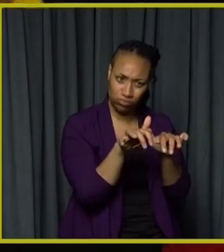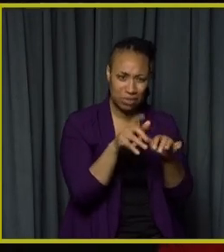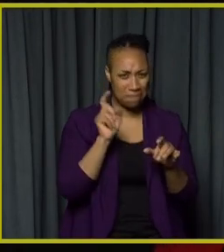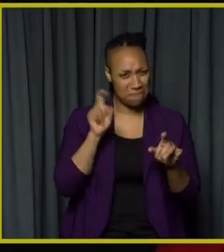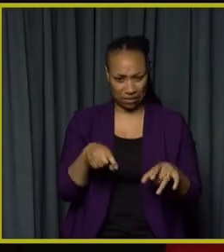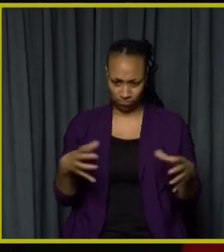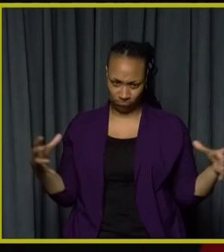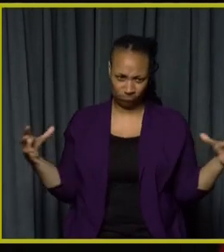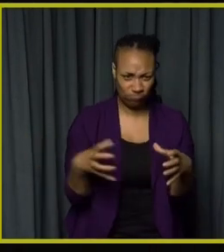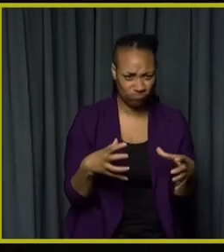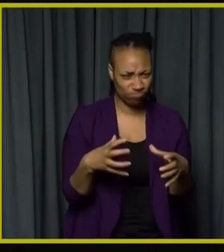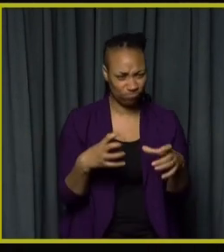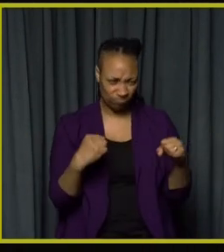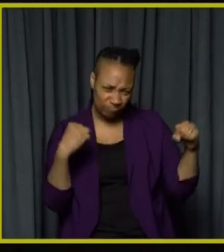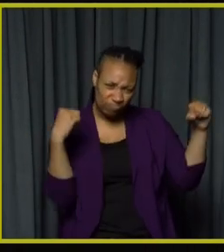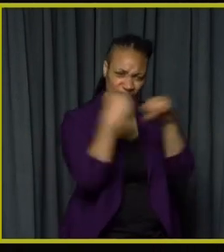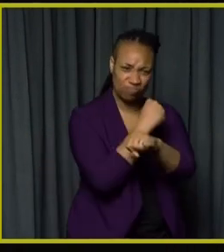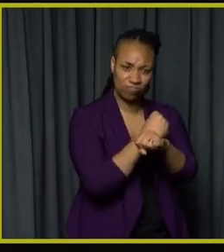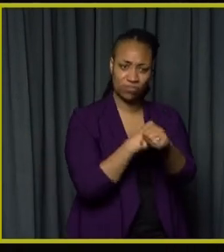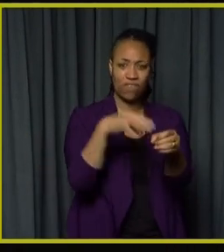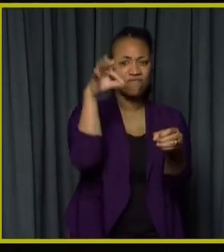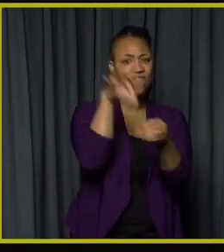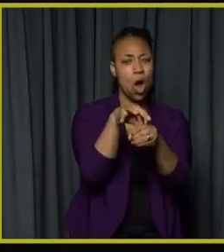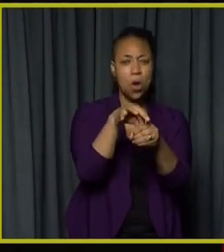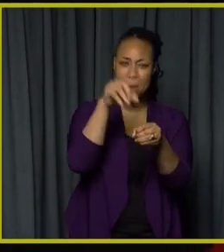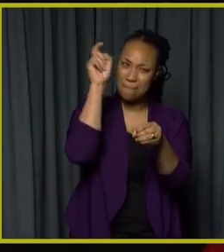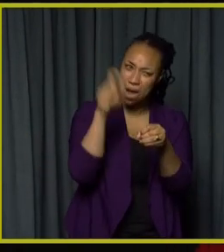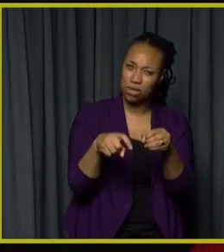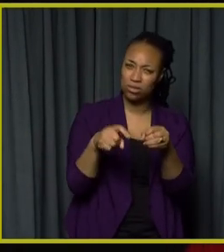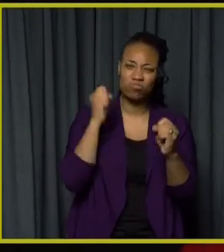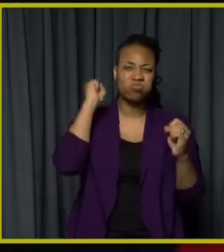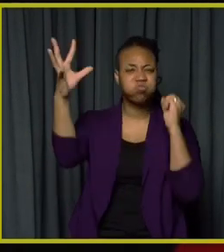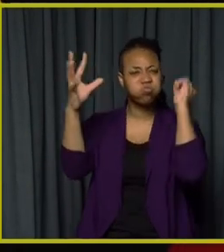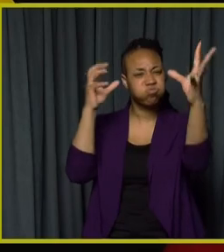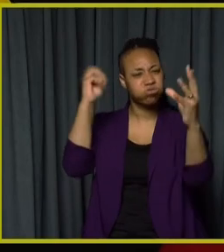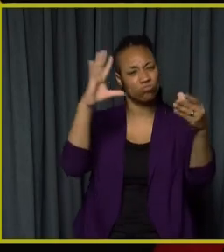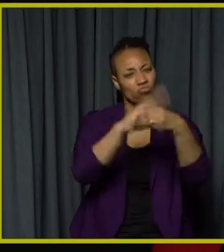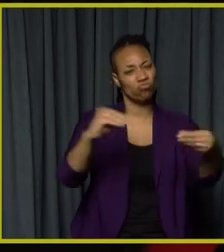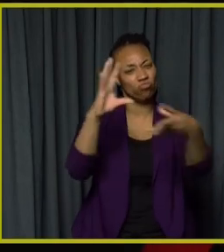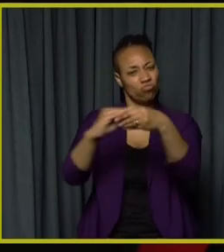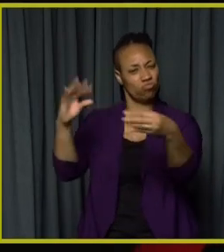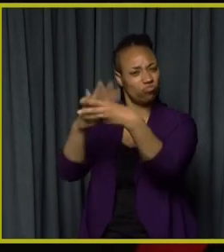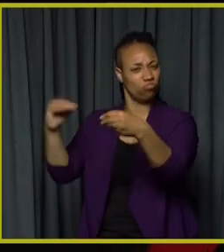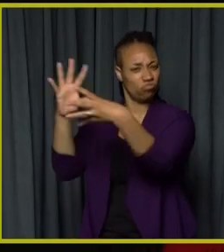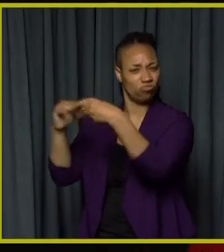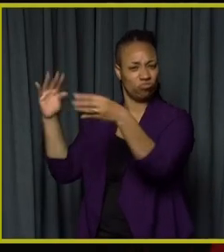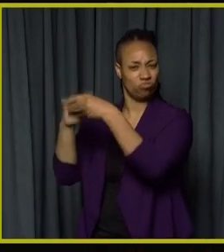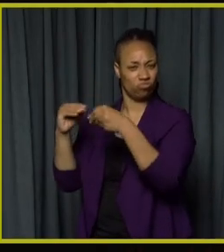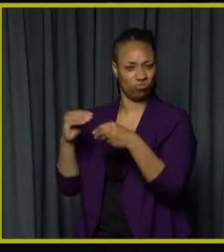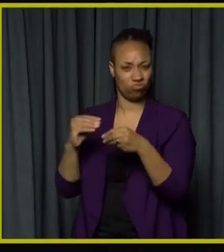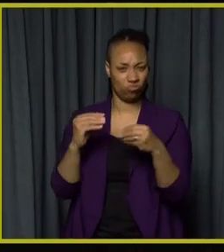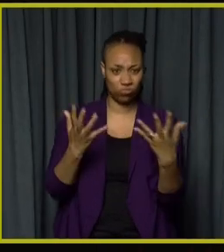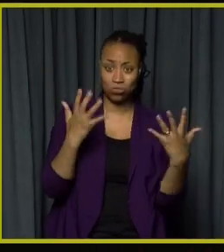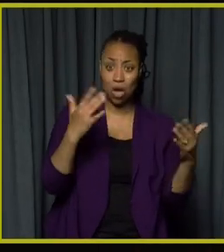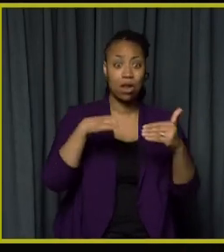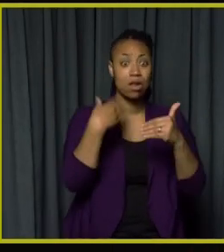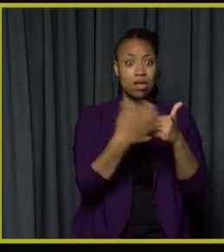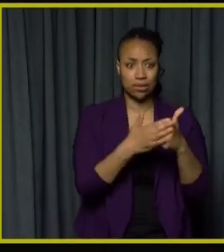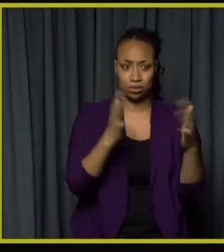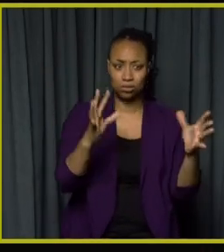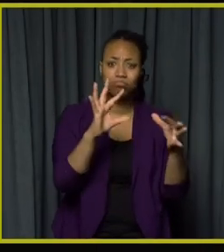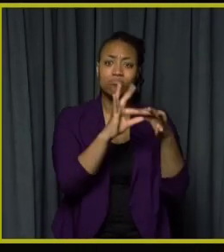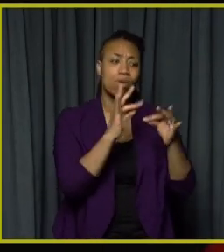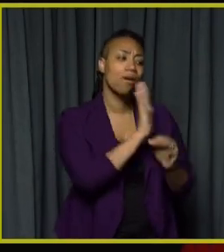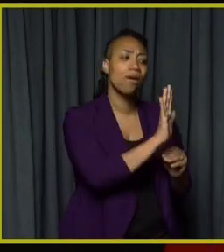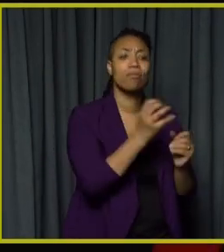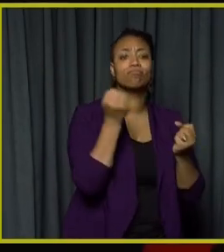we must make our voices heard at the polls. And so coming up next, you will hear voices from activists and artists who are